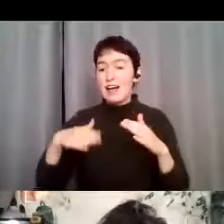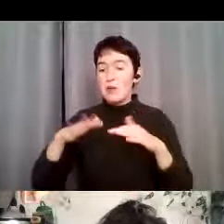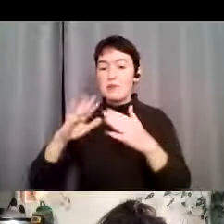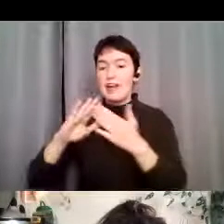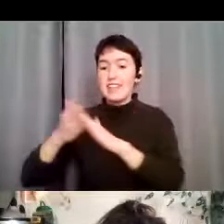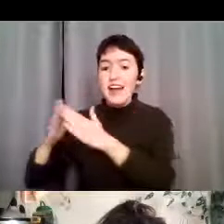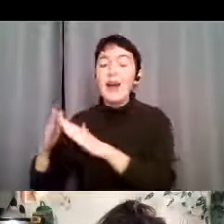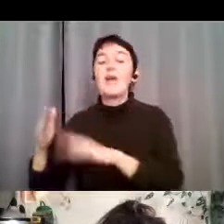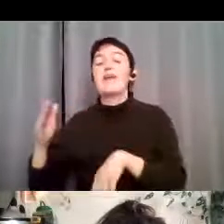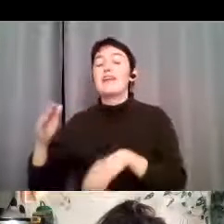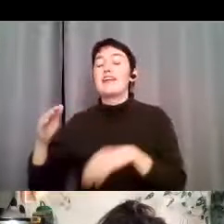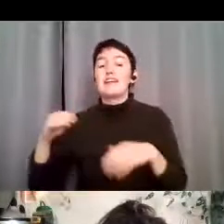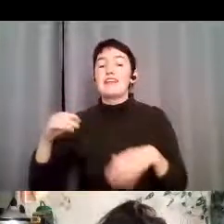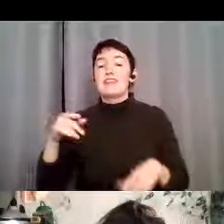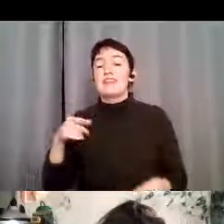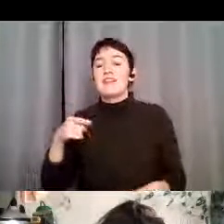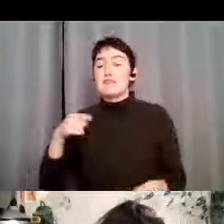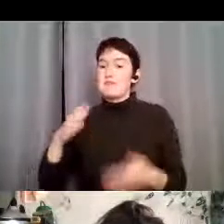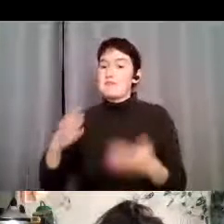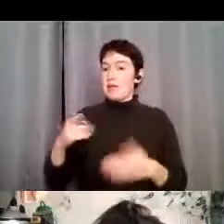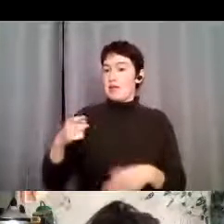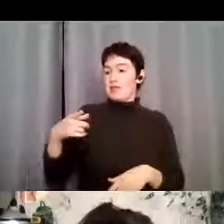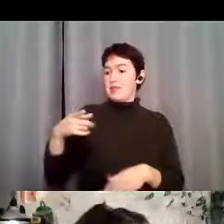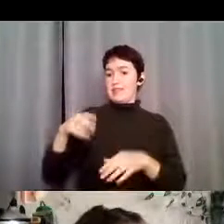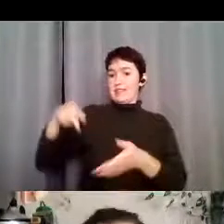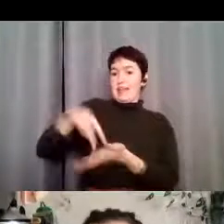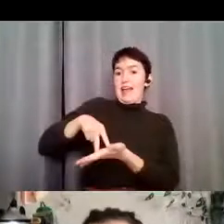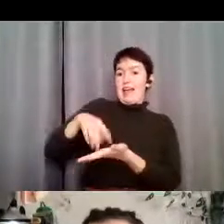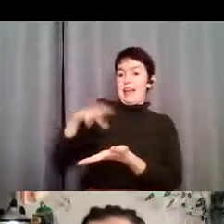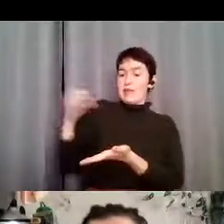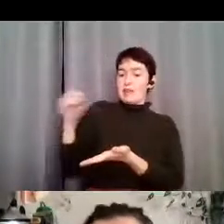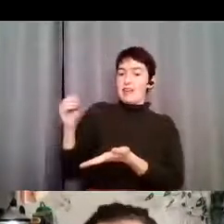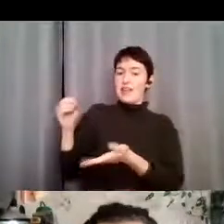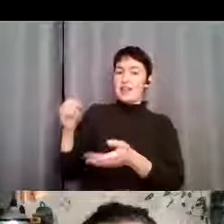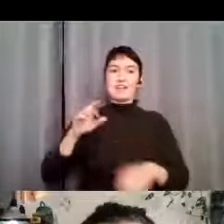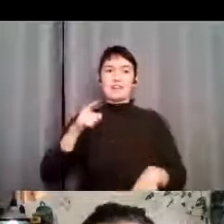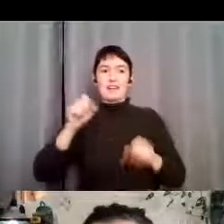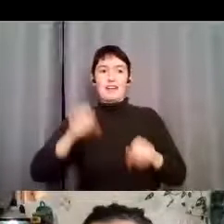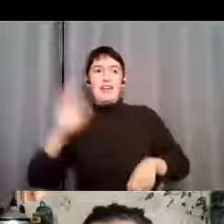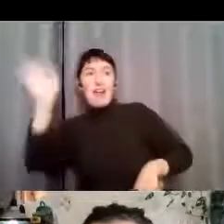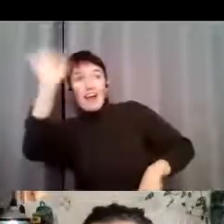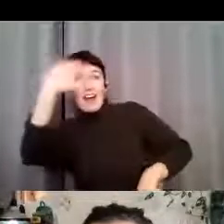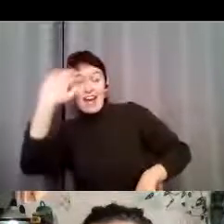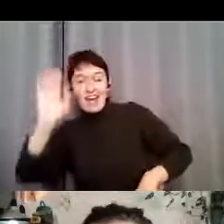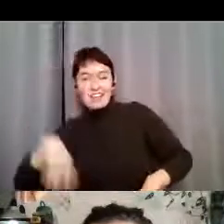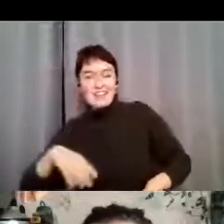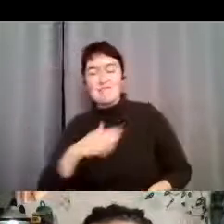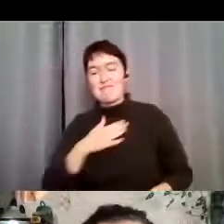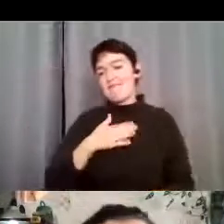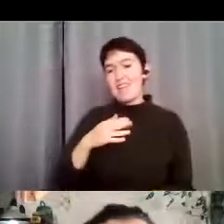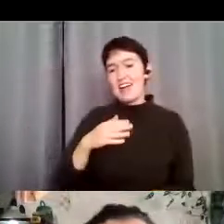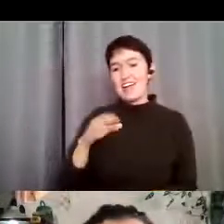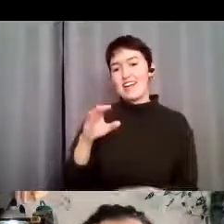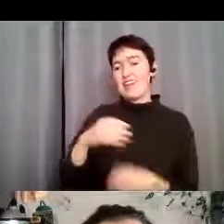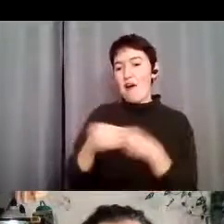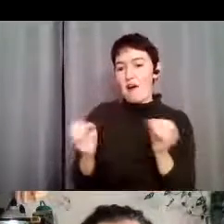really hard, my office mate Neil might see you and ask me if I know anything about that, and